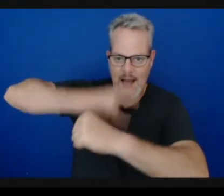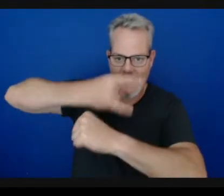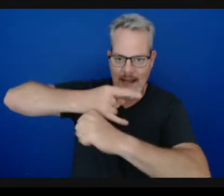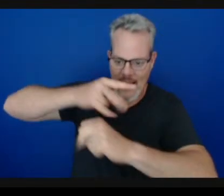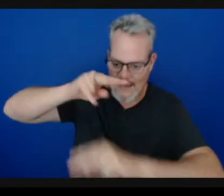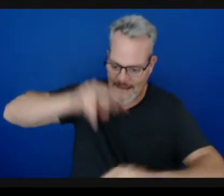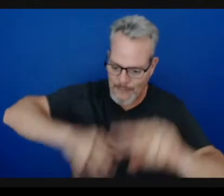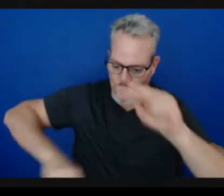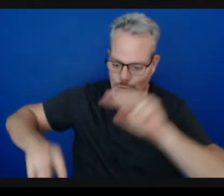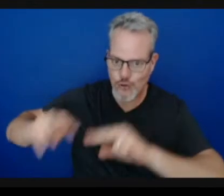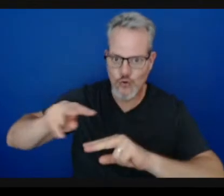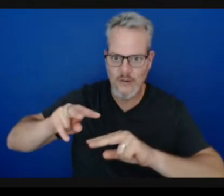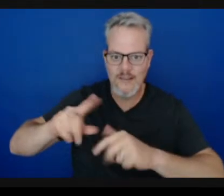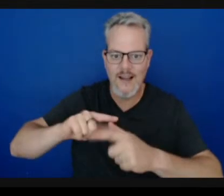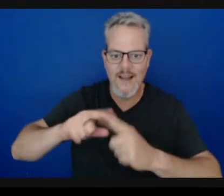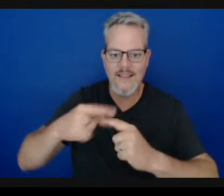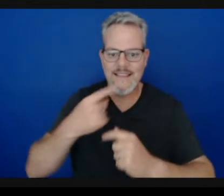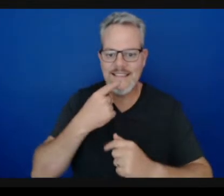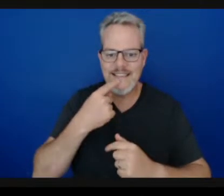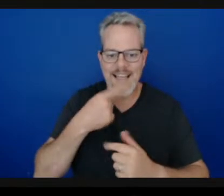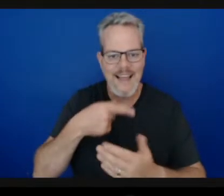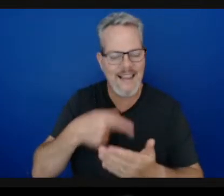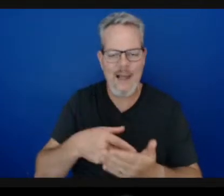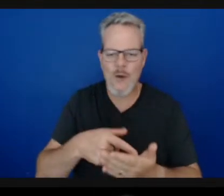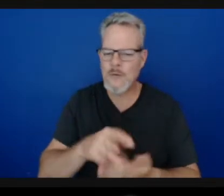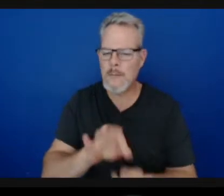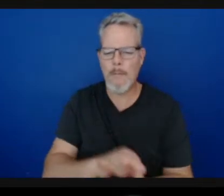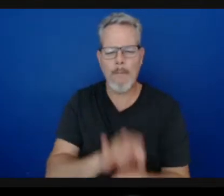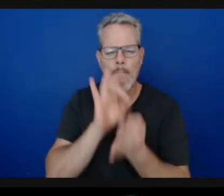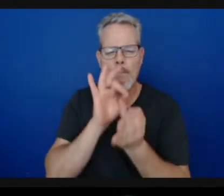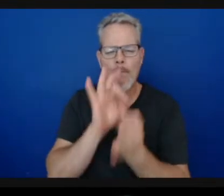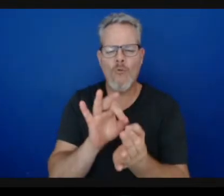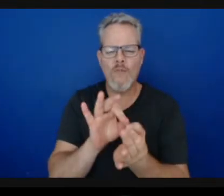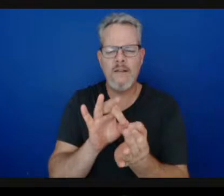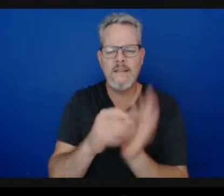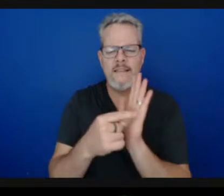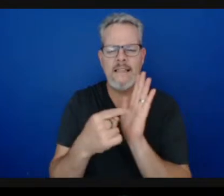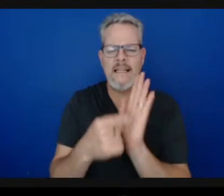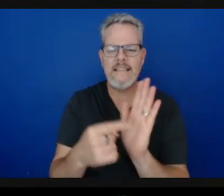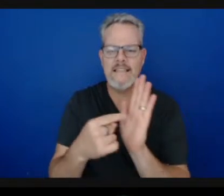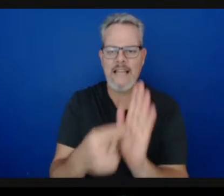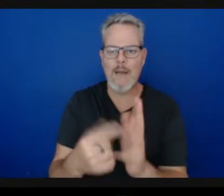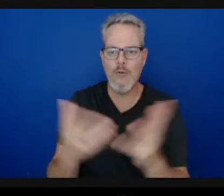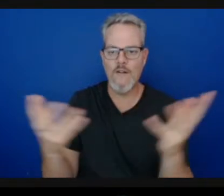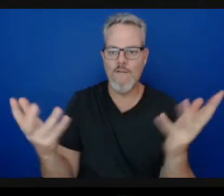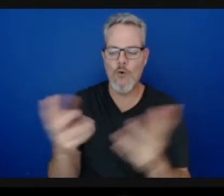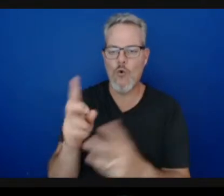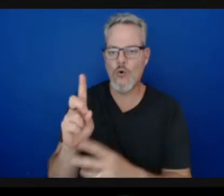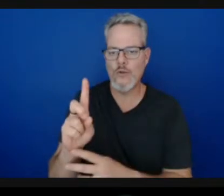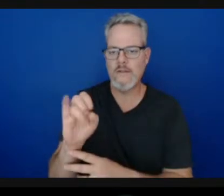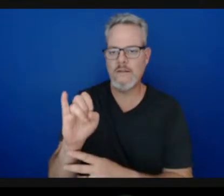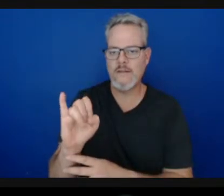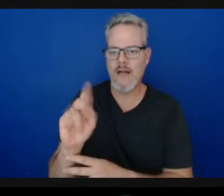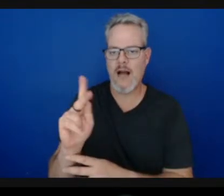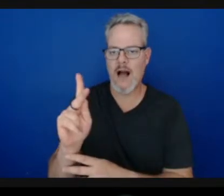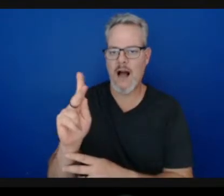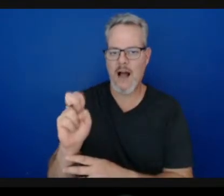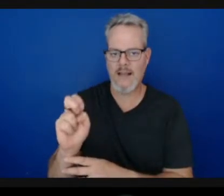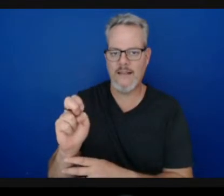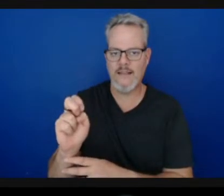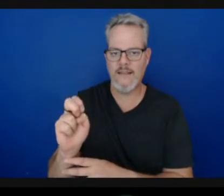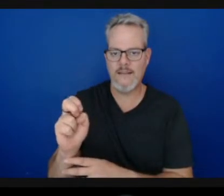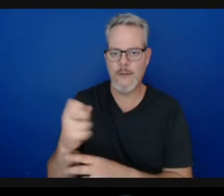and saying it was a textbook example of dike propagation. That means of a lava blade being